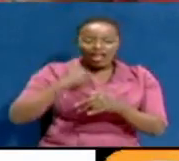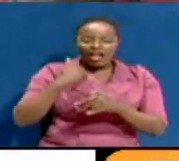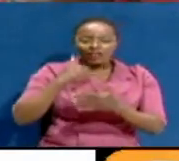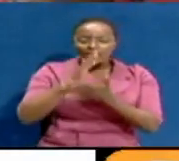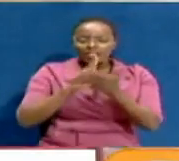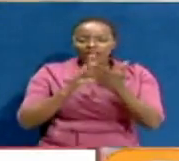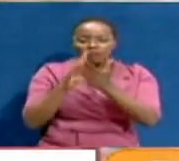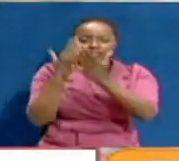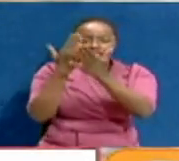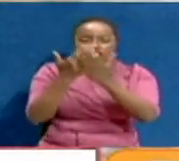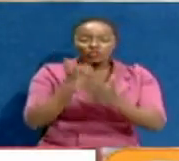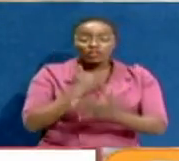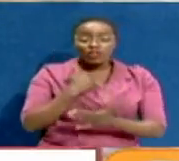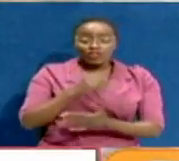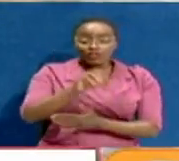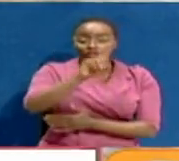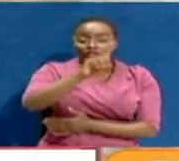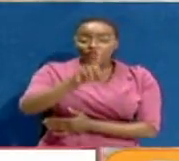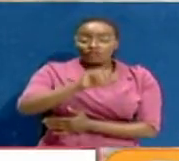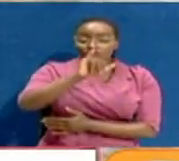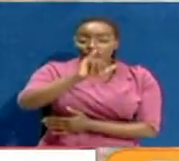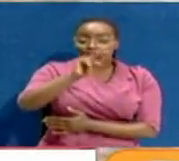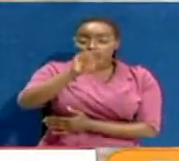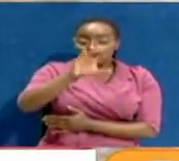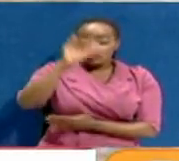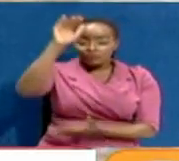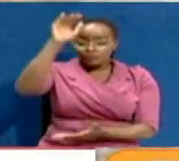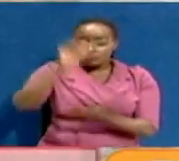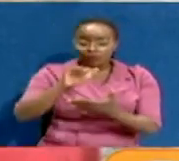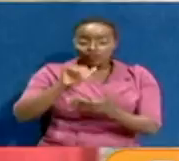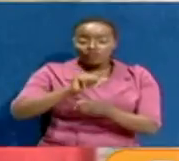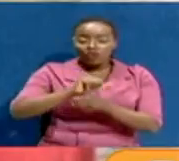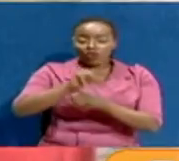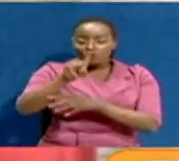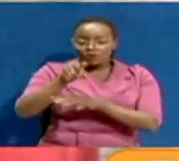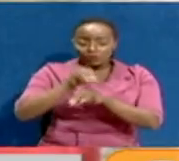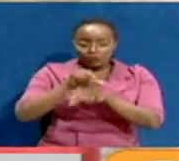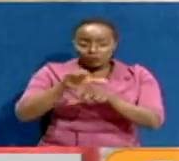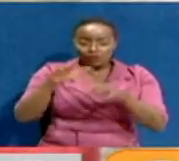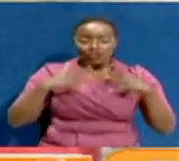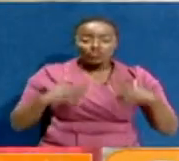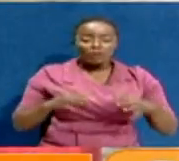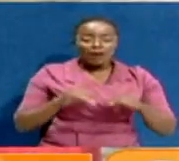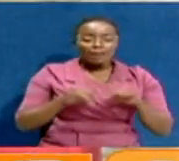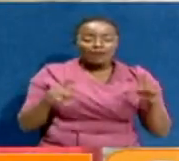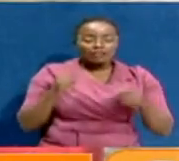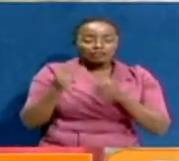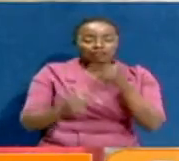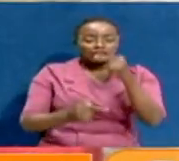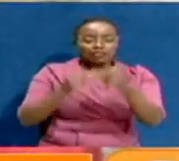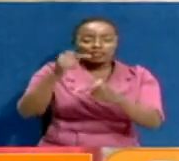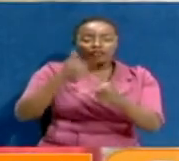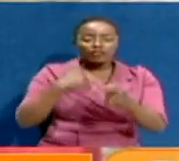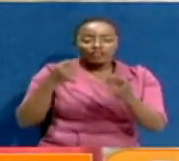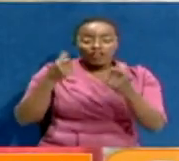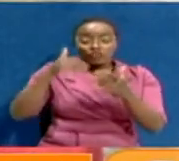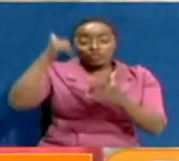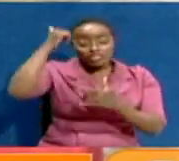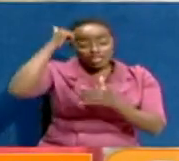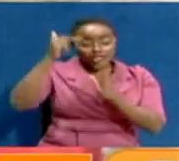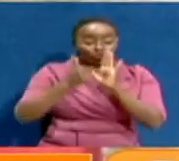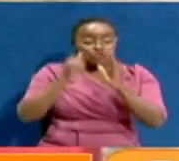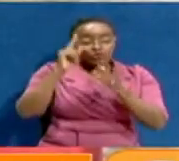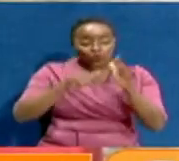some suggestion that zinc could reduce entry of the virus into cells. But subsequently, there have been a number of studies